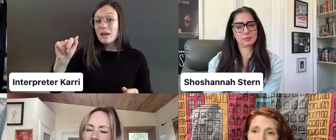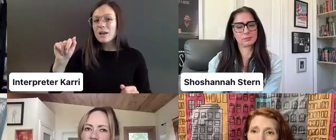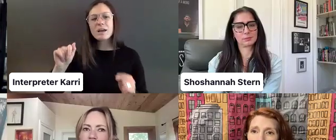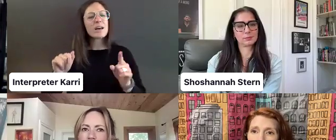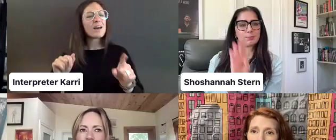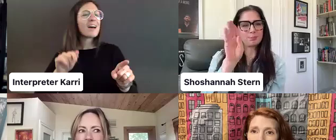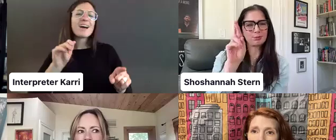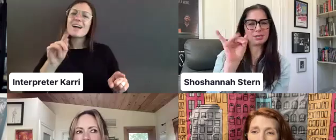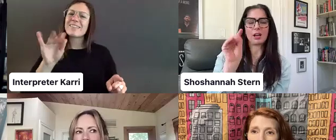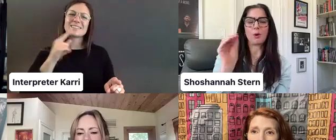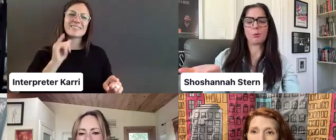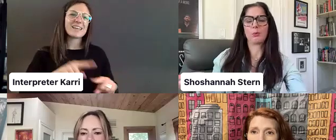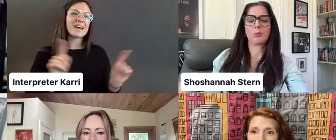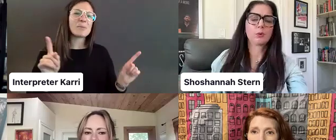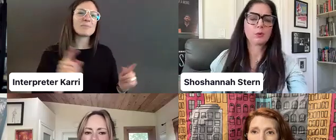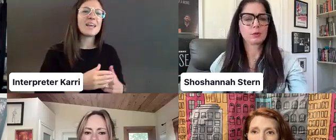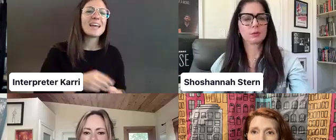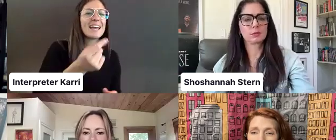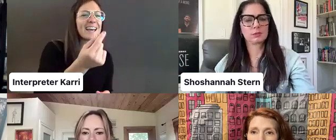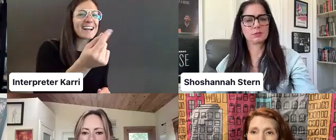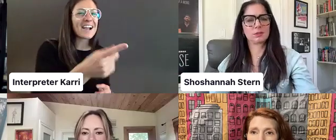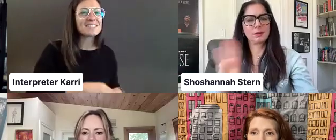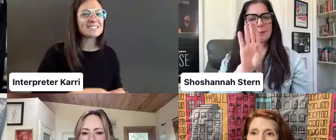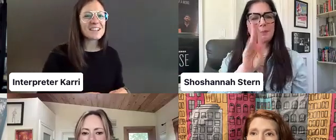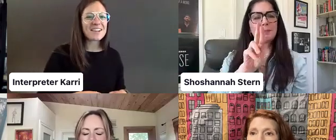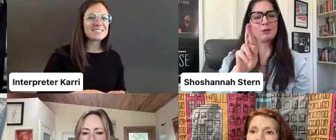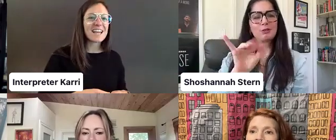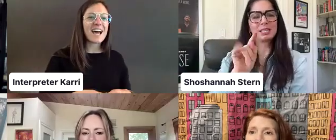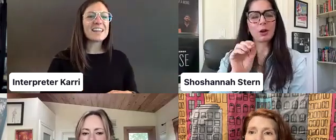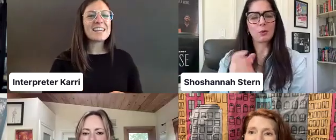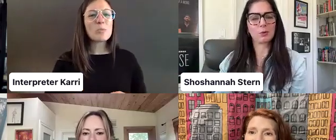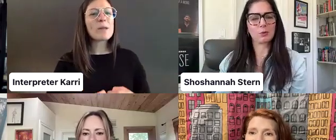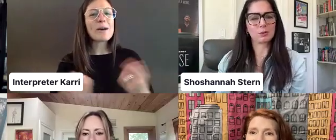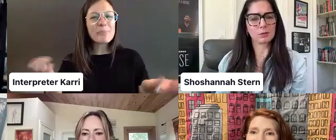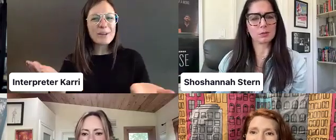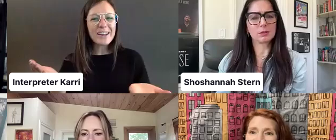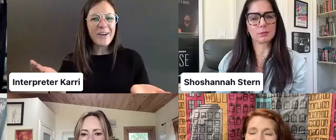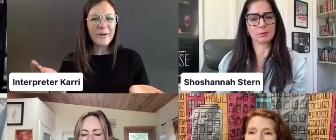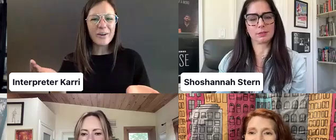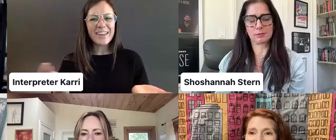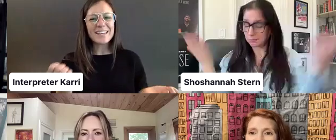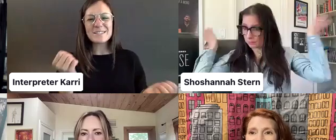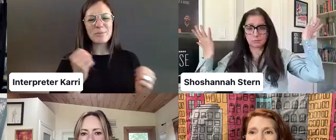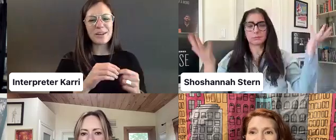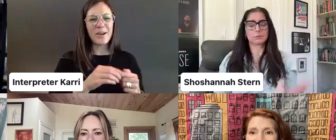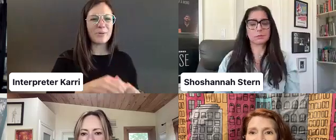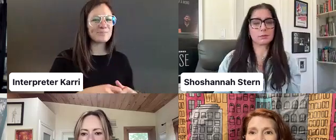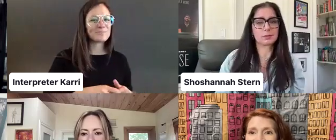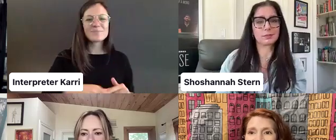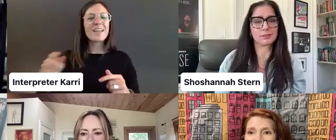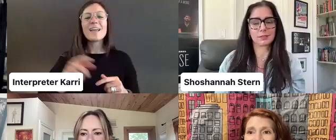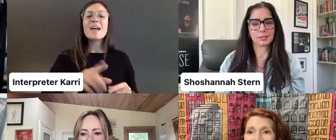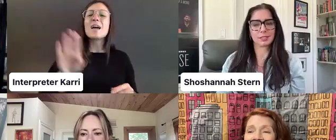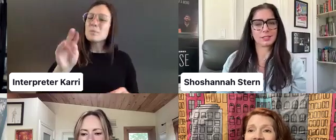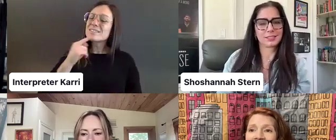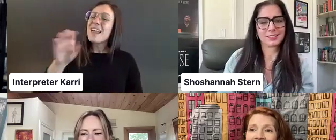different things. It's called a wrap, or like It's a wrap. It's a wrap. I guess taco is a wrap. Happy, Emily? Are you happy? Is